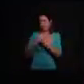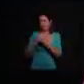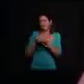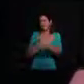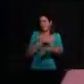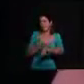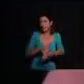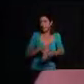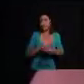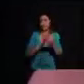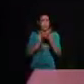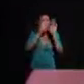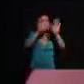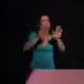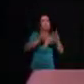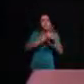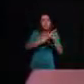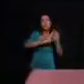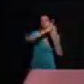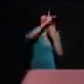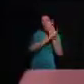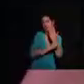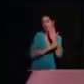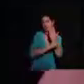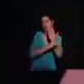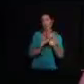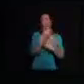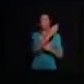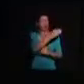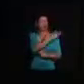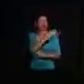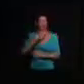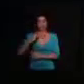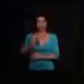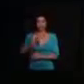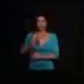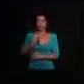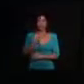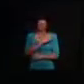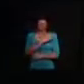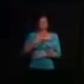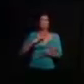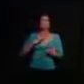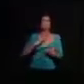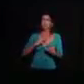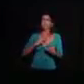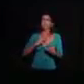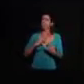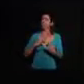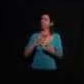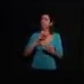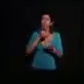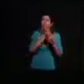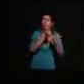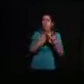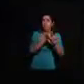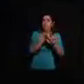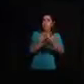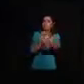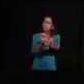for sure. I want to thank all of our staff. Our staff really were instrumental in getting this whole